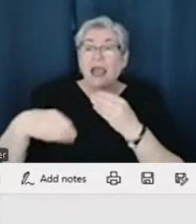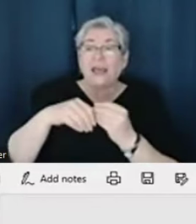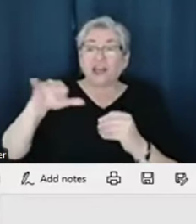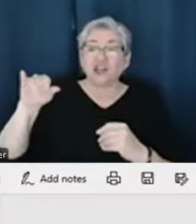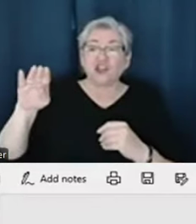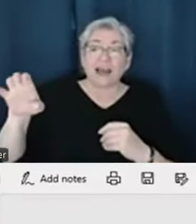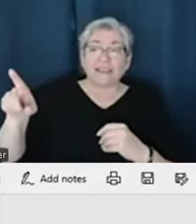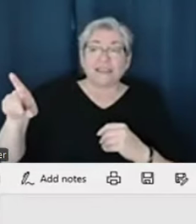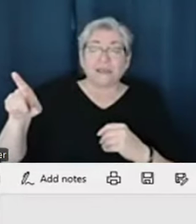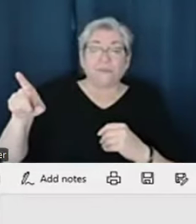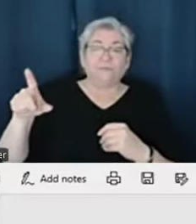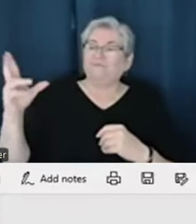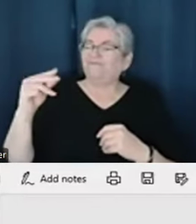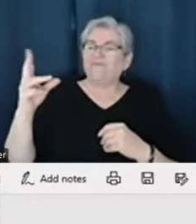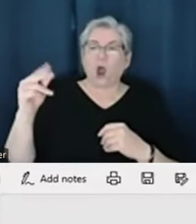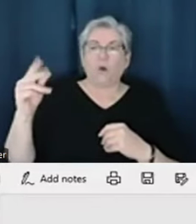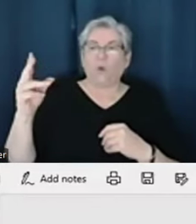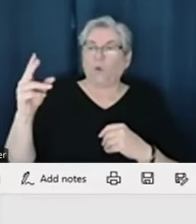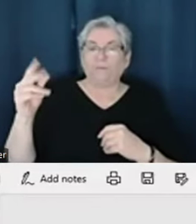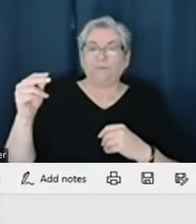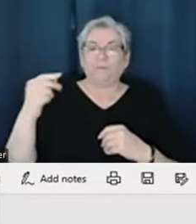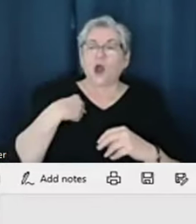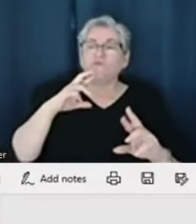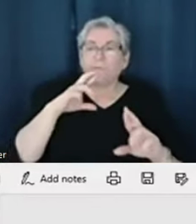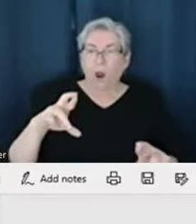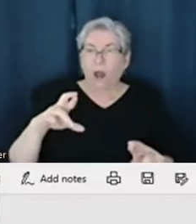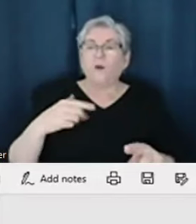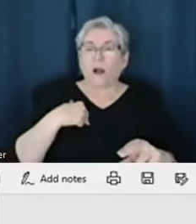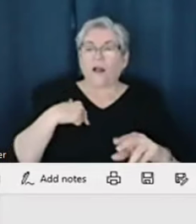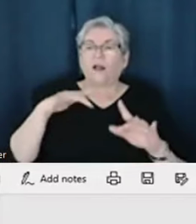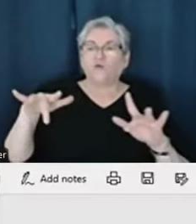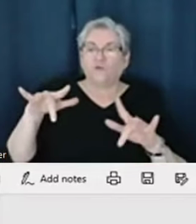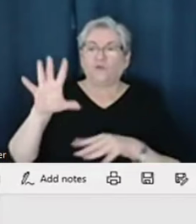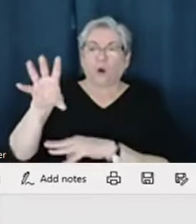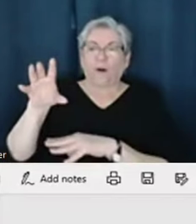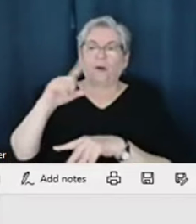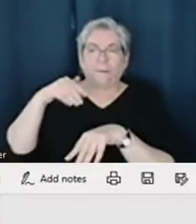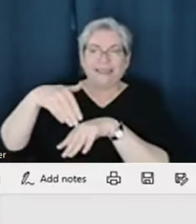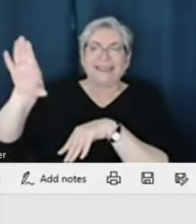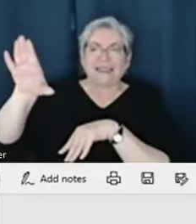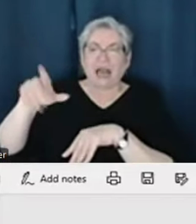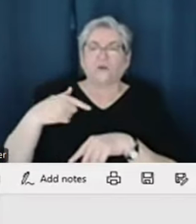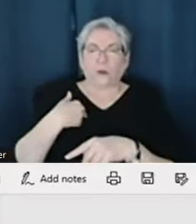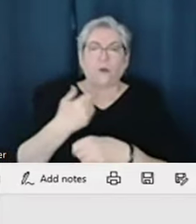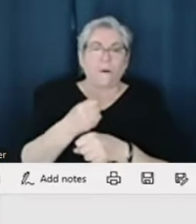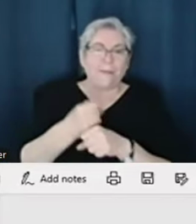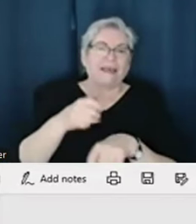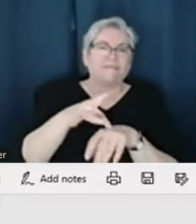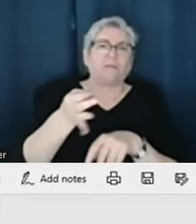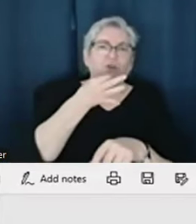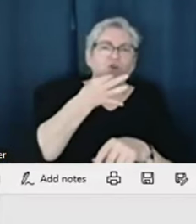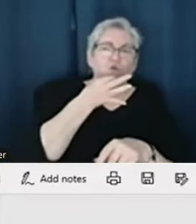No, I just replied there will be a recording sent out. Yes. We'll make that available soon. And Hunink is